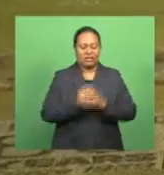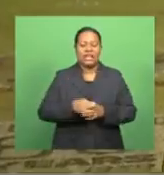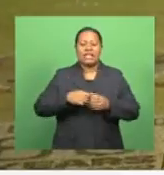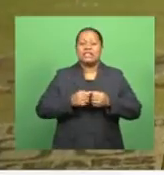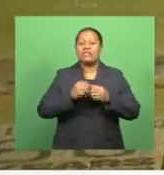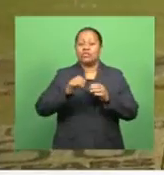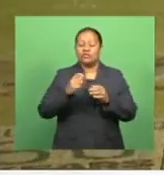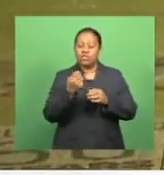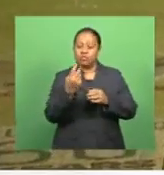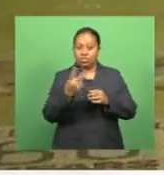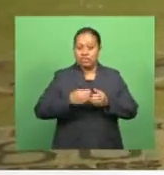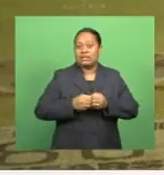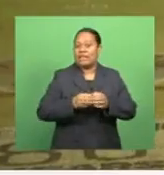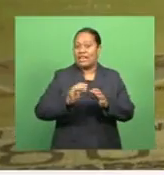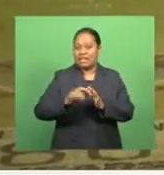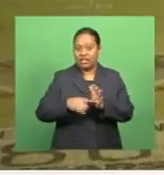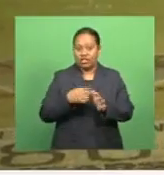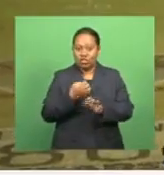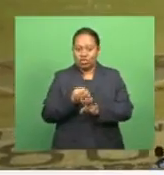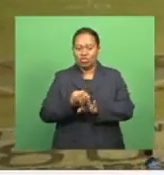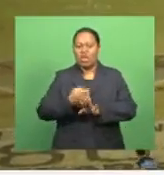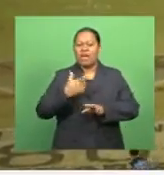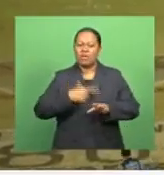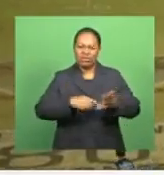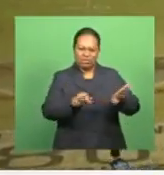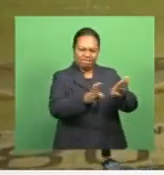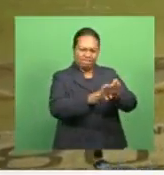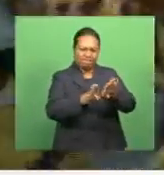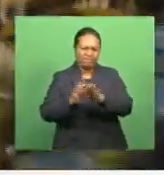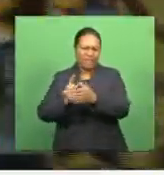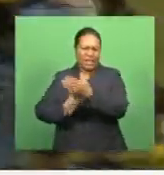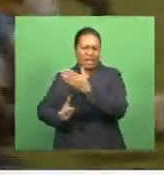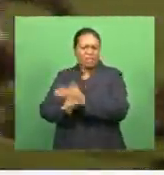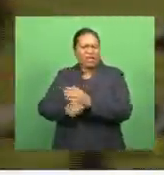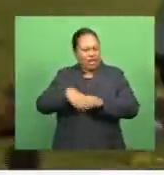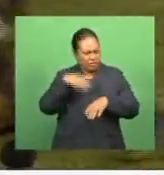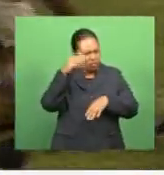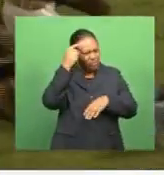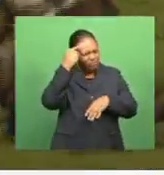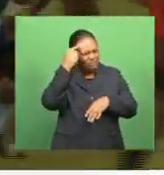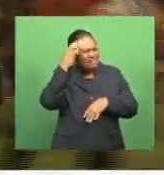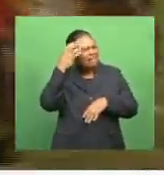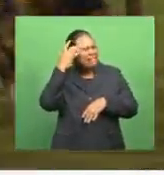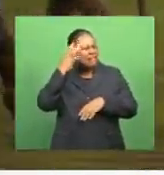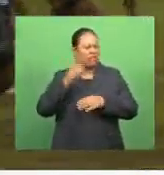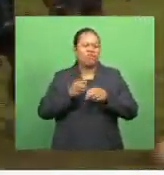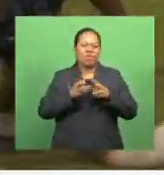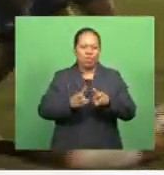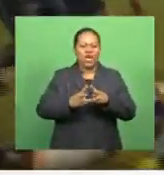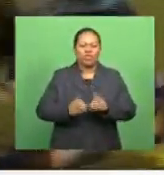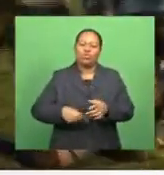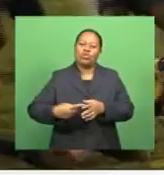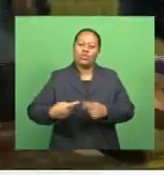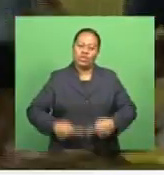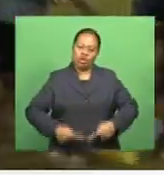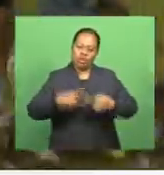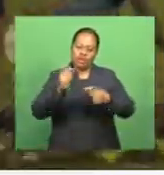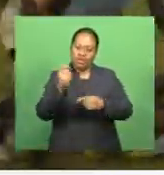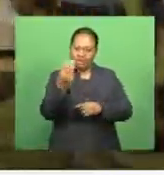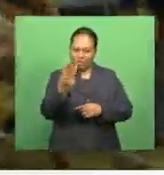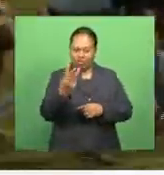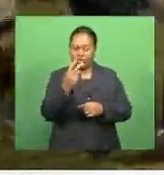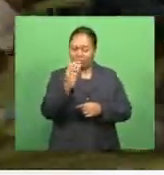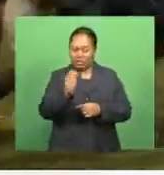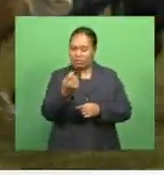June. Executives met prior to the lockdown and mapped out ways on how they can still have their competition in term 2.